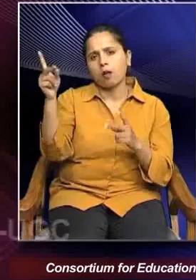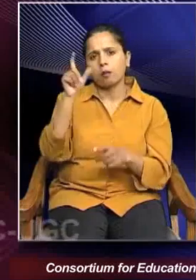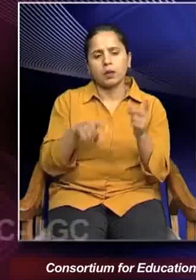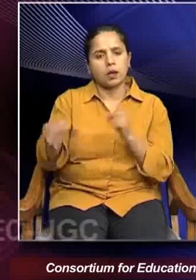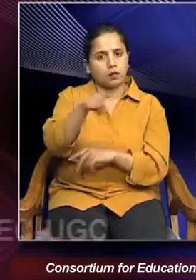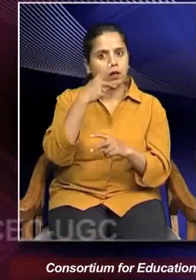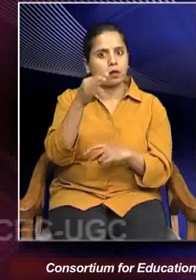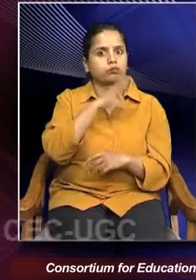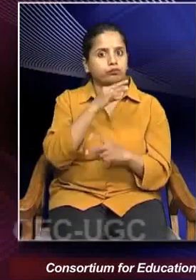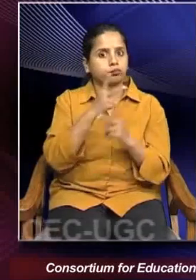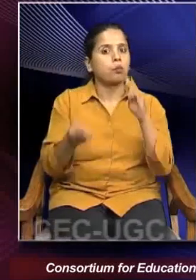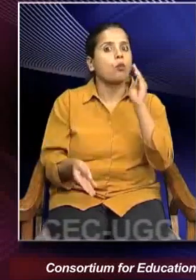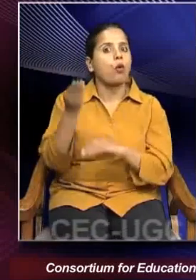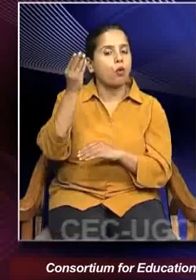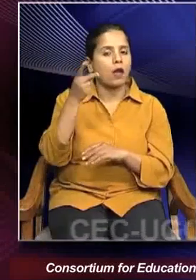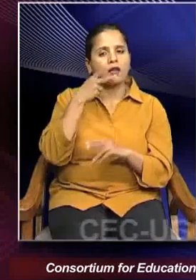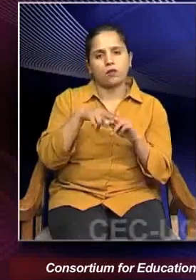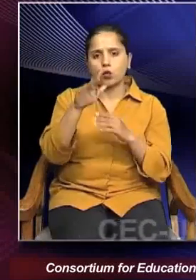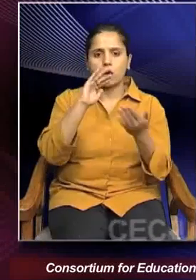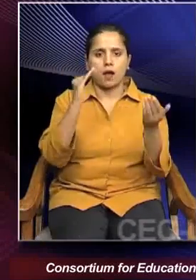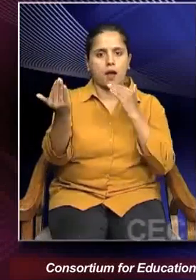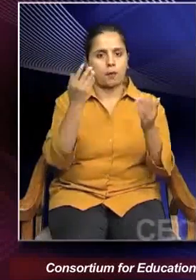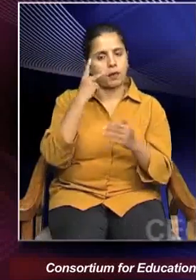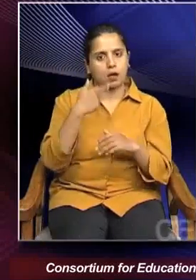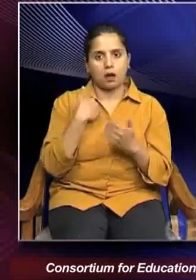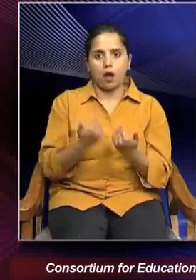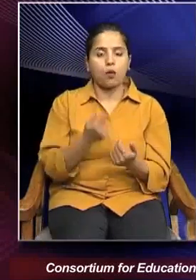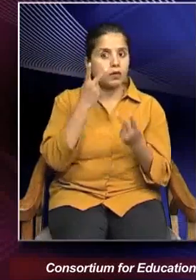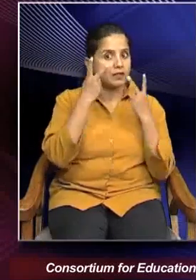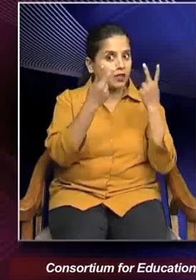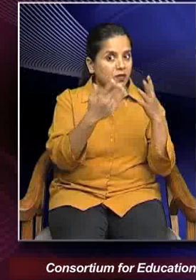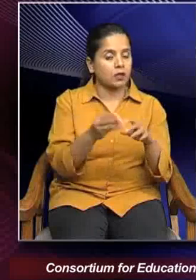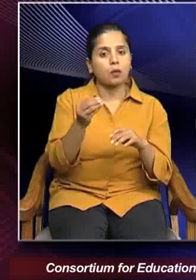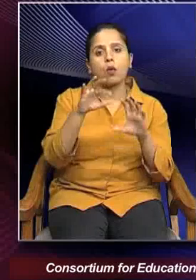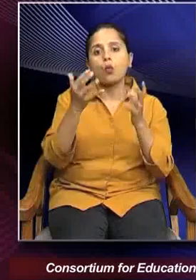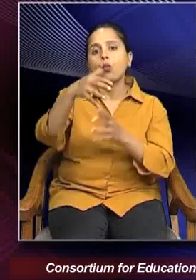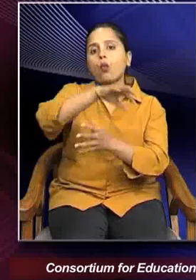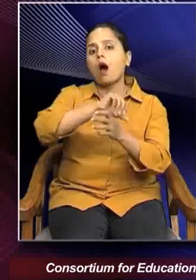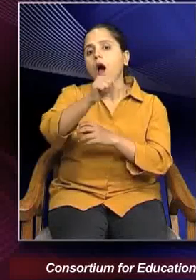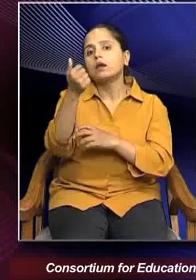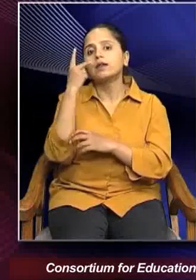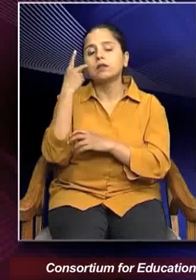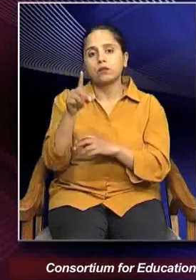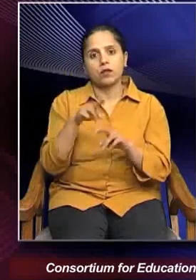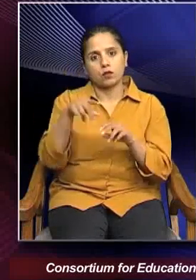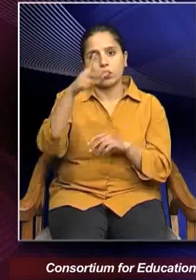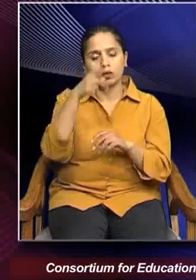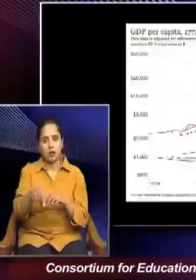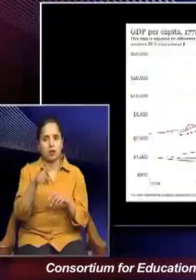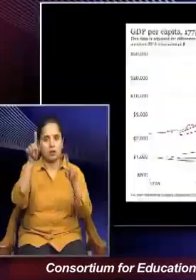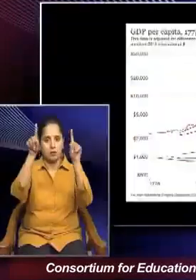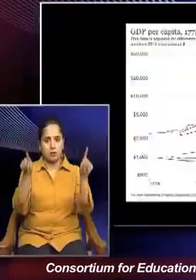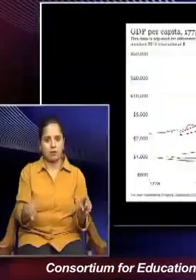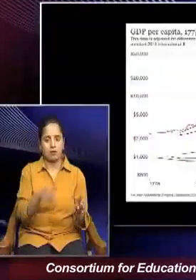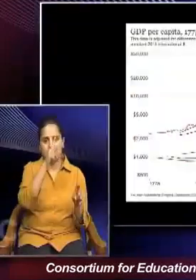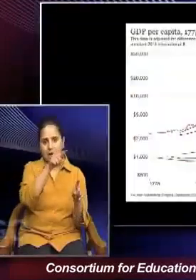So if you compare this scenario with what we have witnessed in other part of the world. So if you look at this graph,